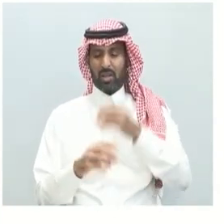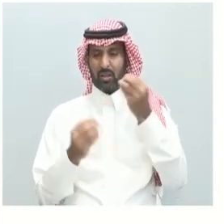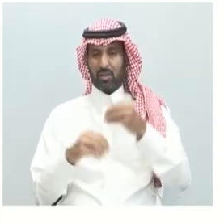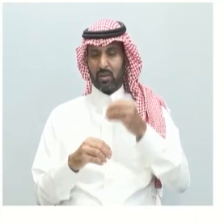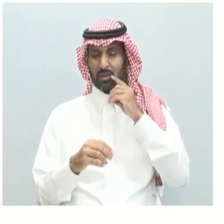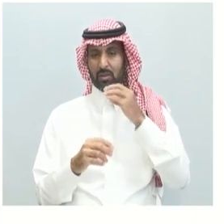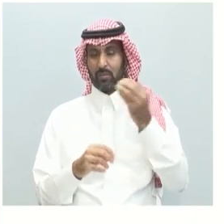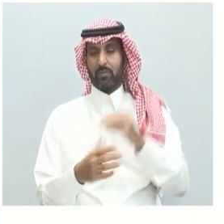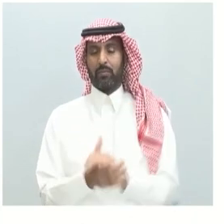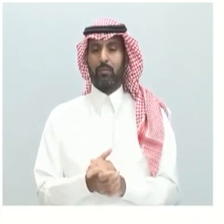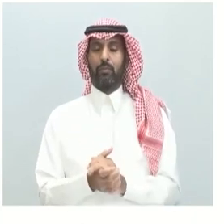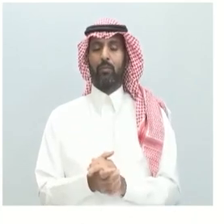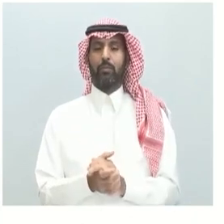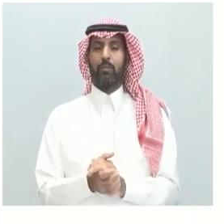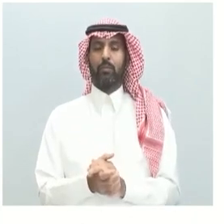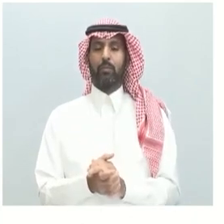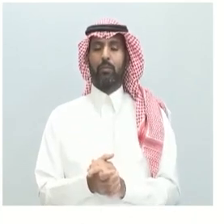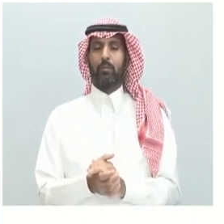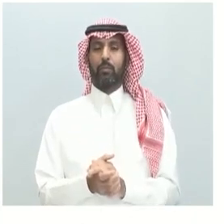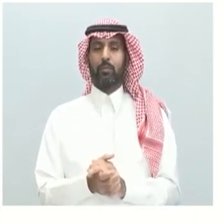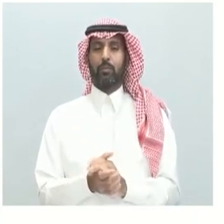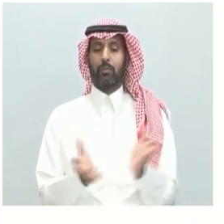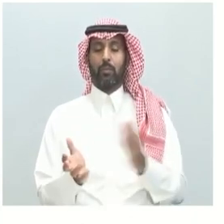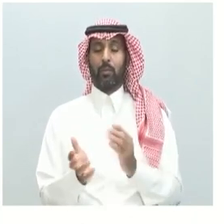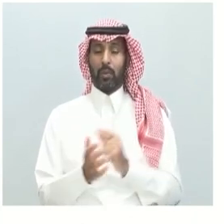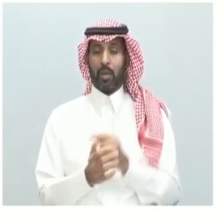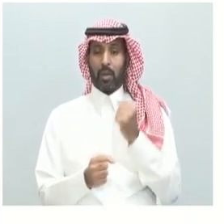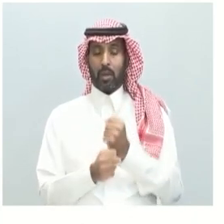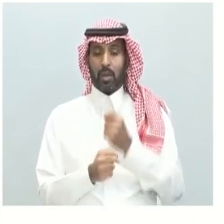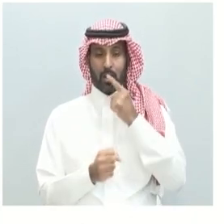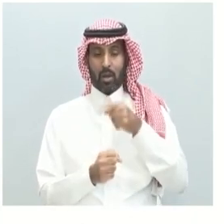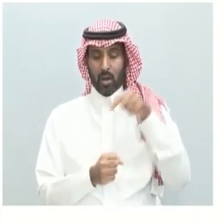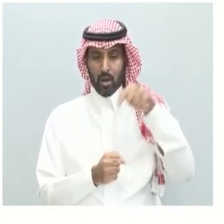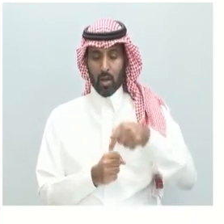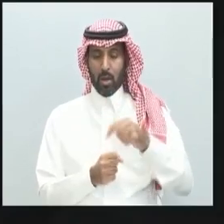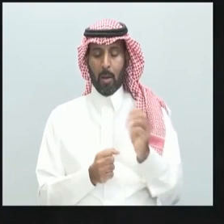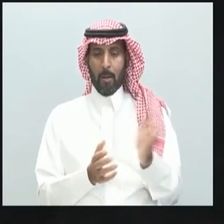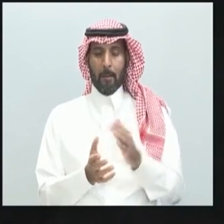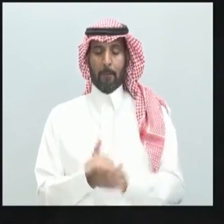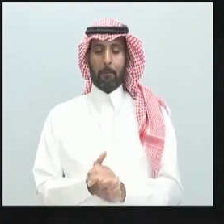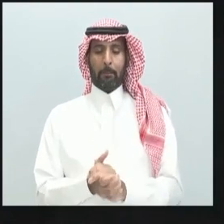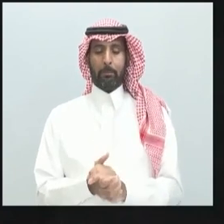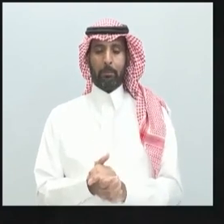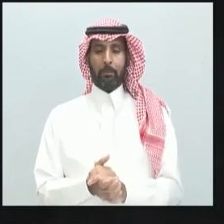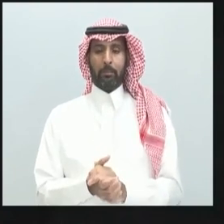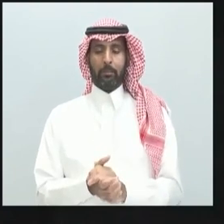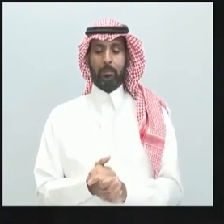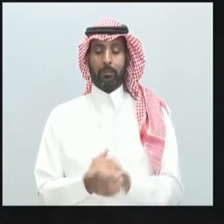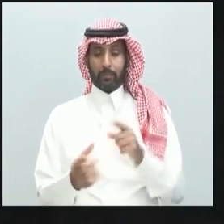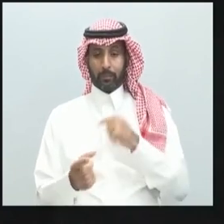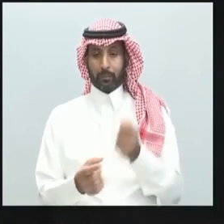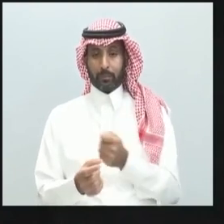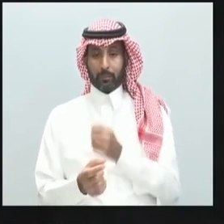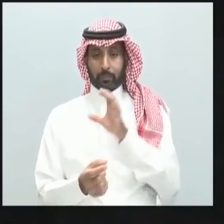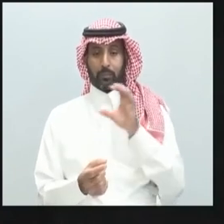It affects us all. So I use the present progressive and the present simple. And you can continue